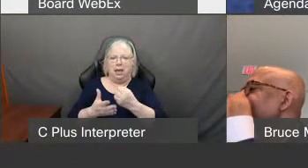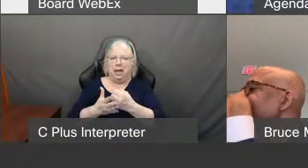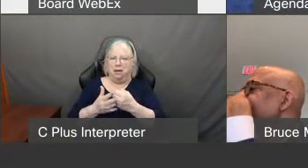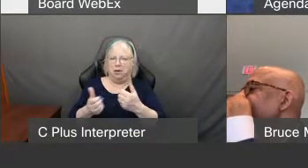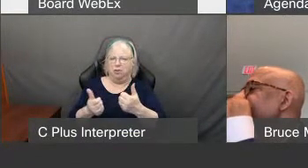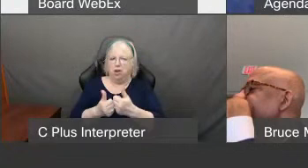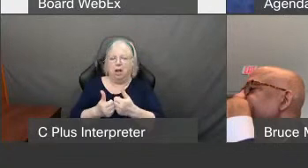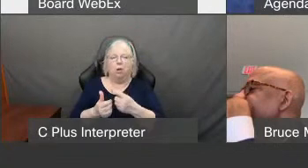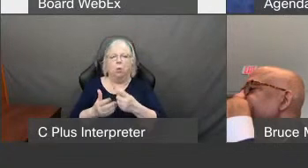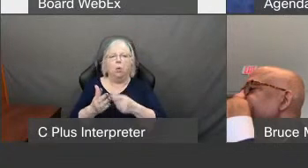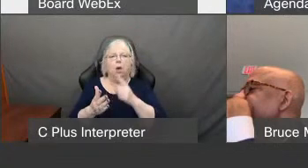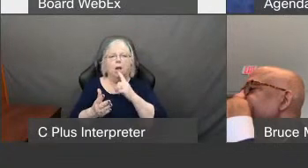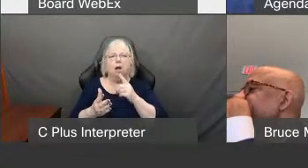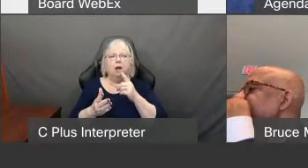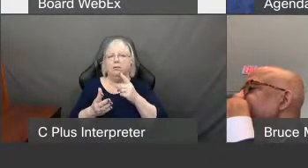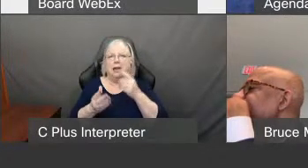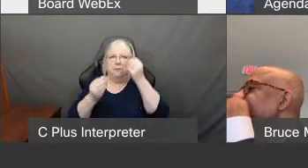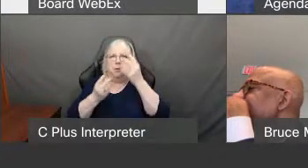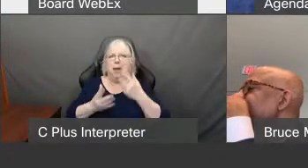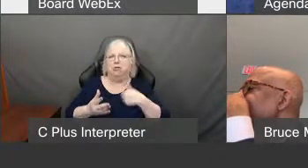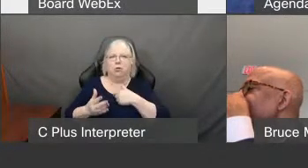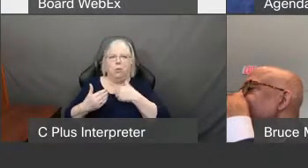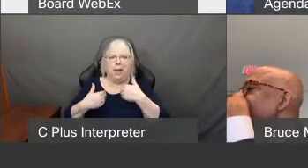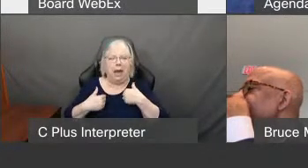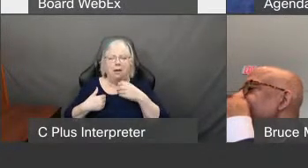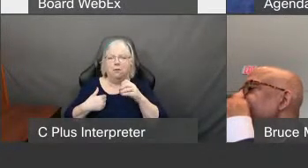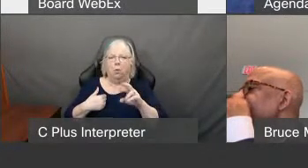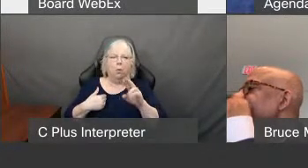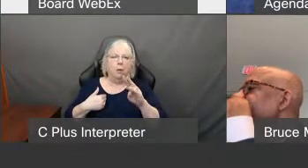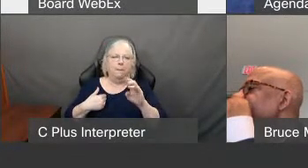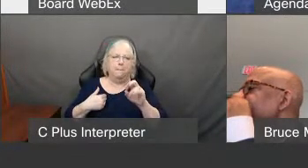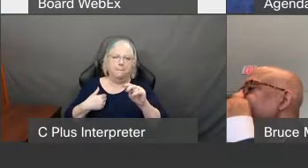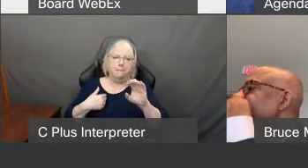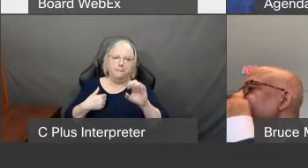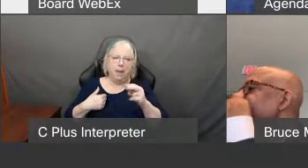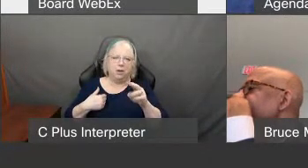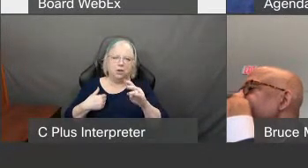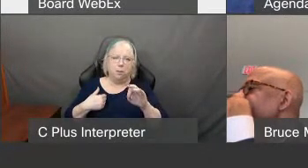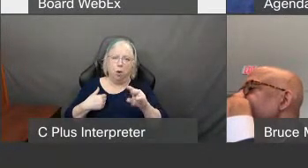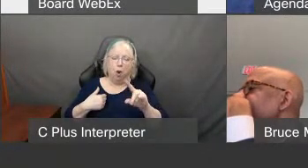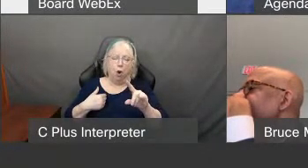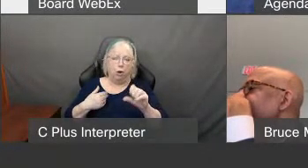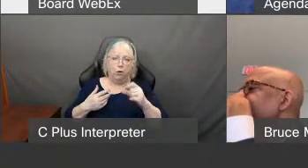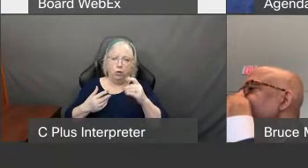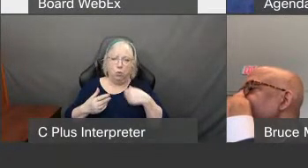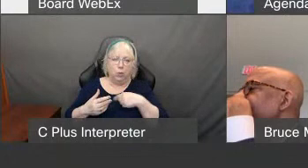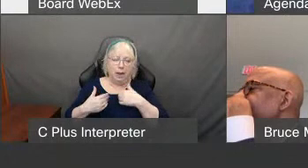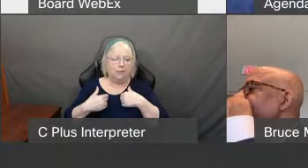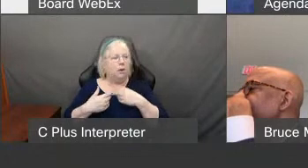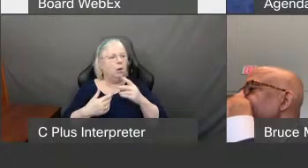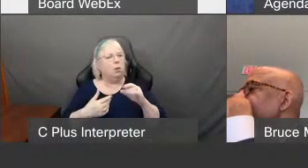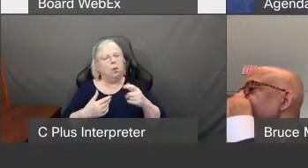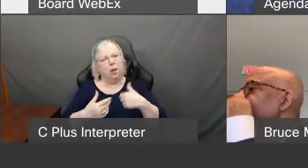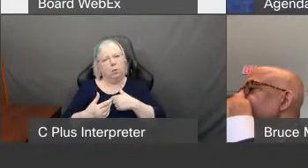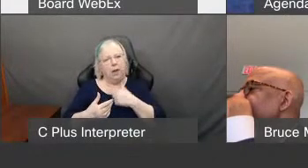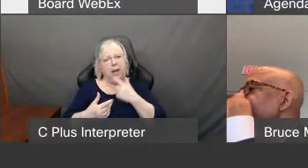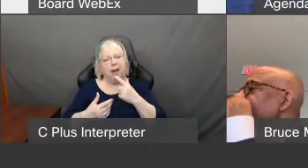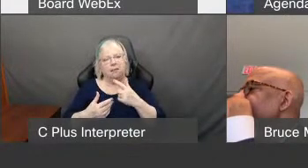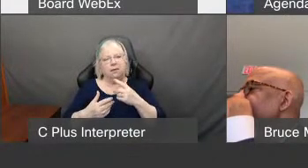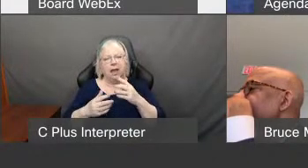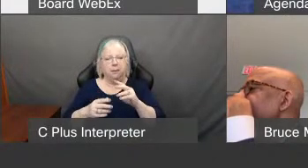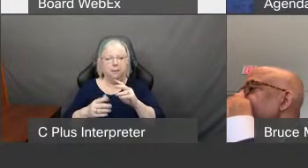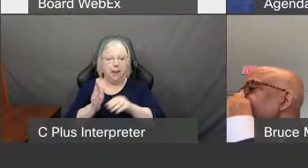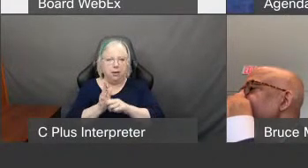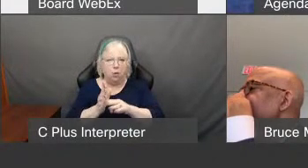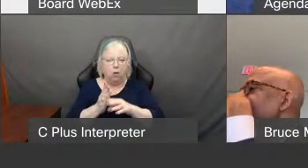as benchmarks or information to understand? So we have organizations like the Minority Health Commission.